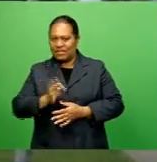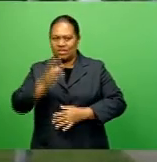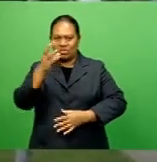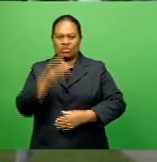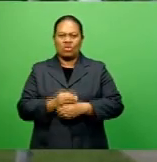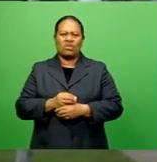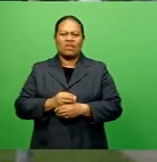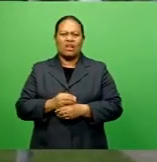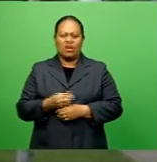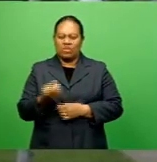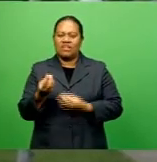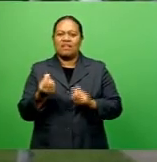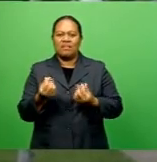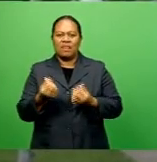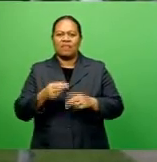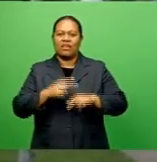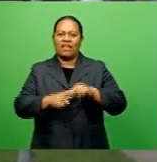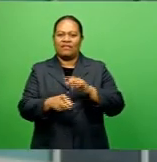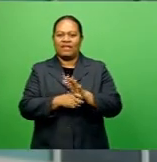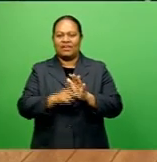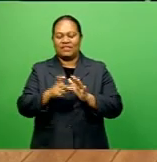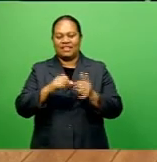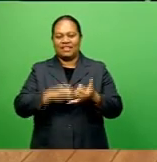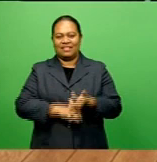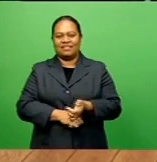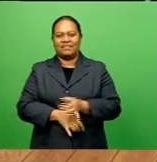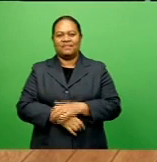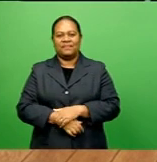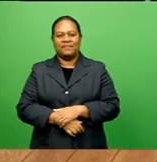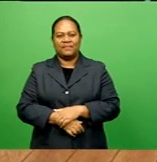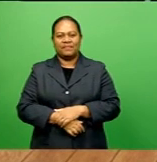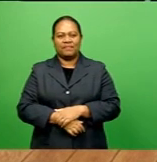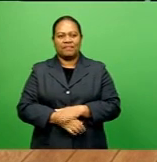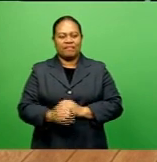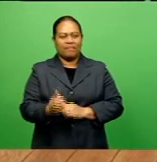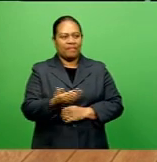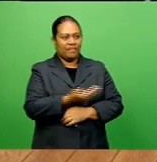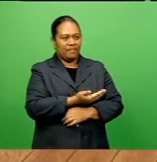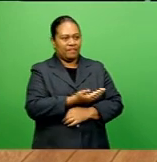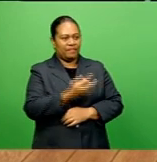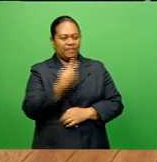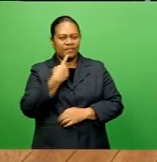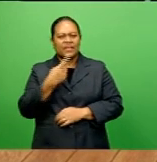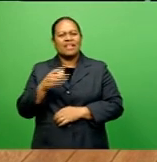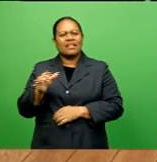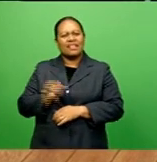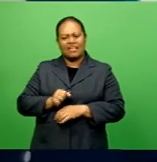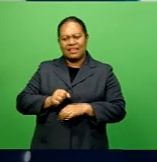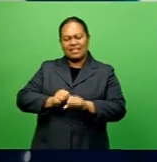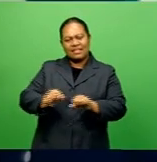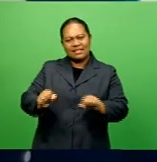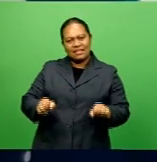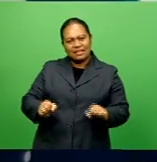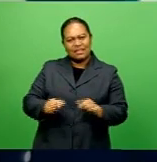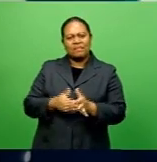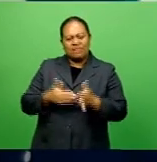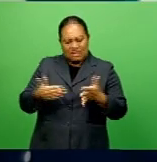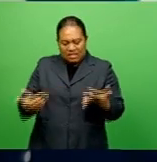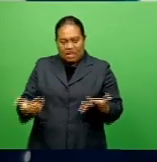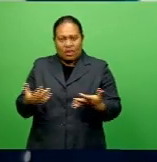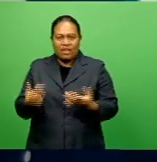income tax revenue for the FRCS. So we are taking that system, we are enhancing that current